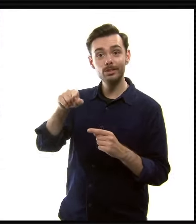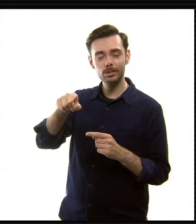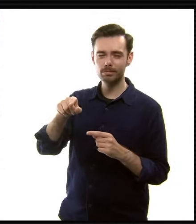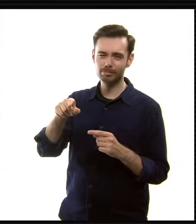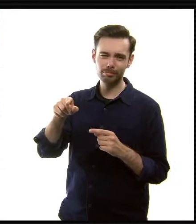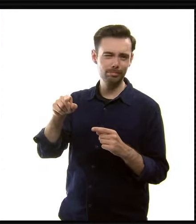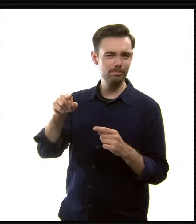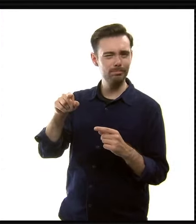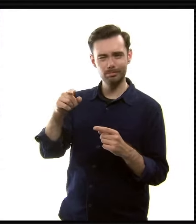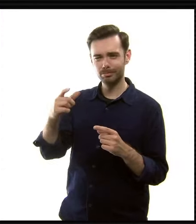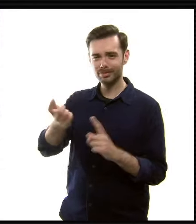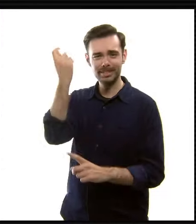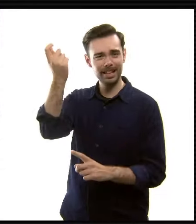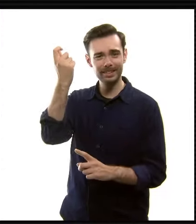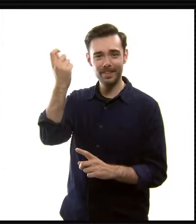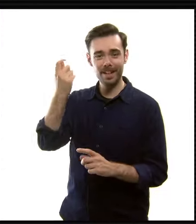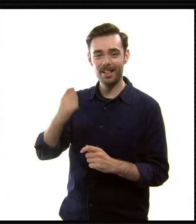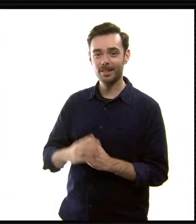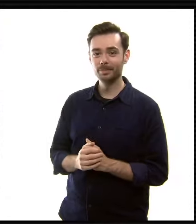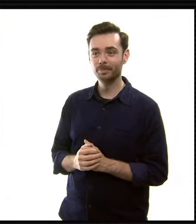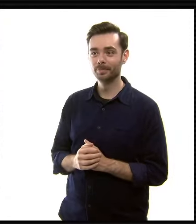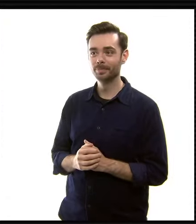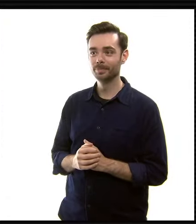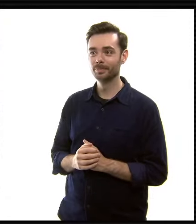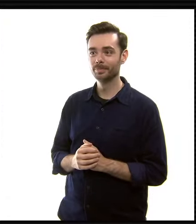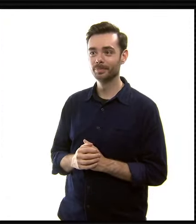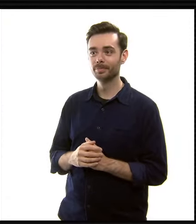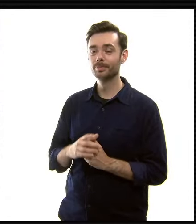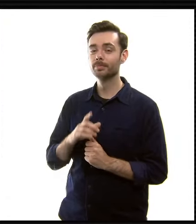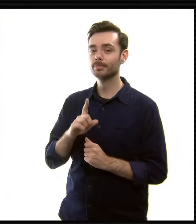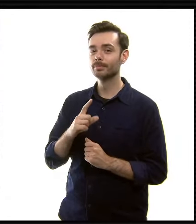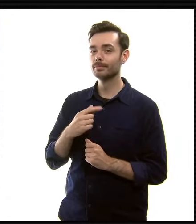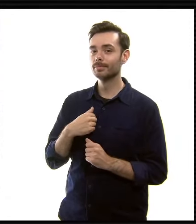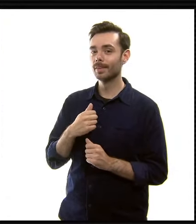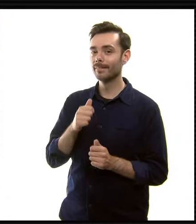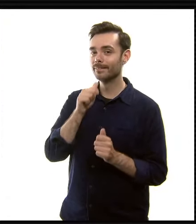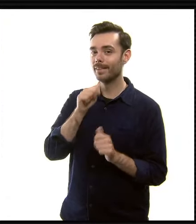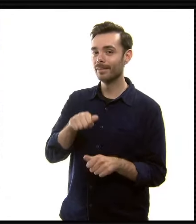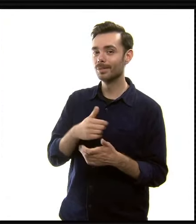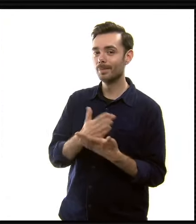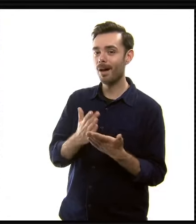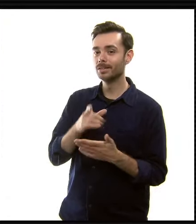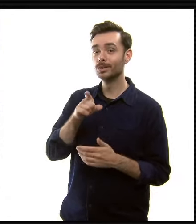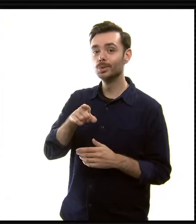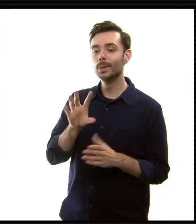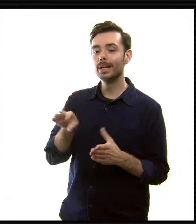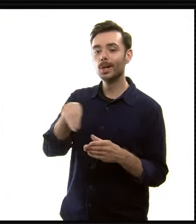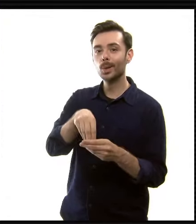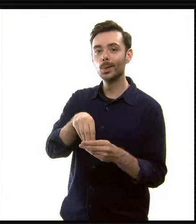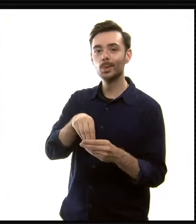favourite bit is the way you got a couple of cool references to the LEGO sets from when I was a kid. Well done, everyone.